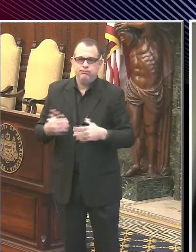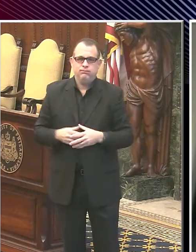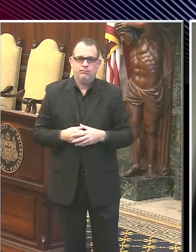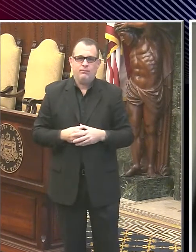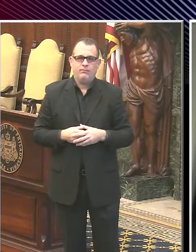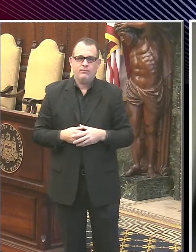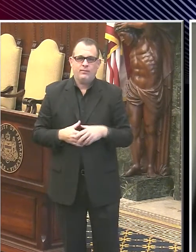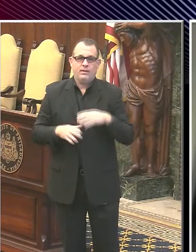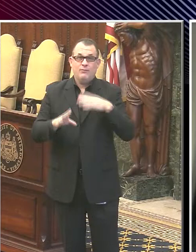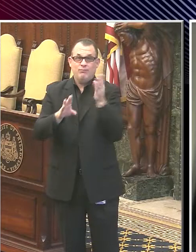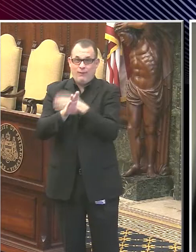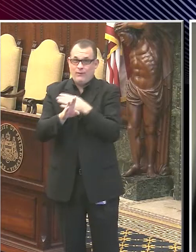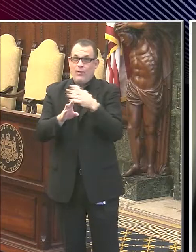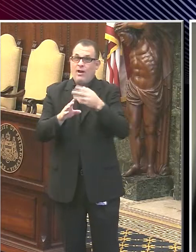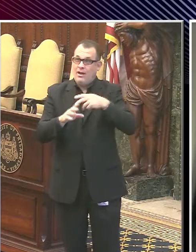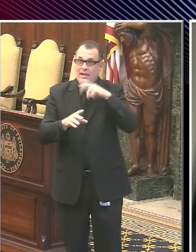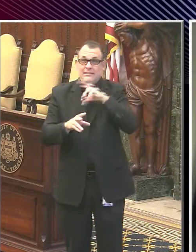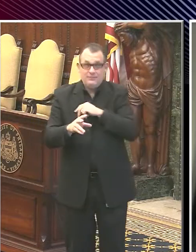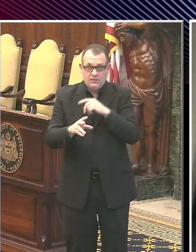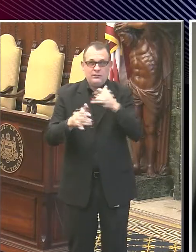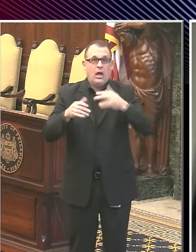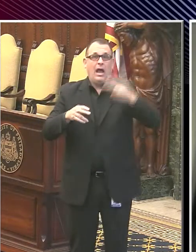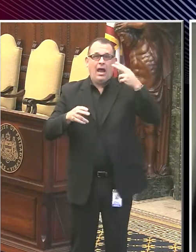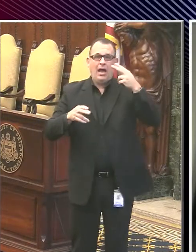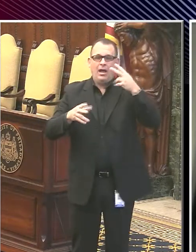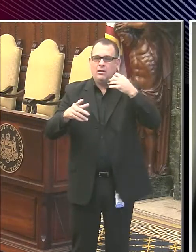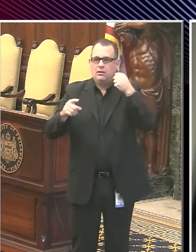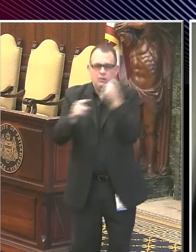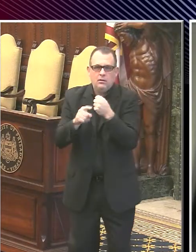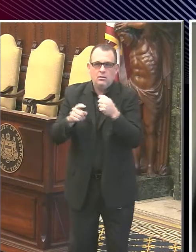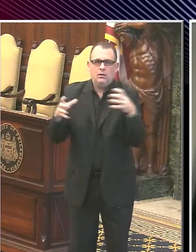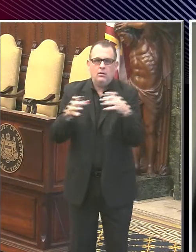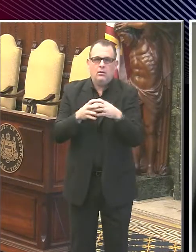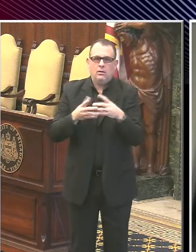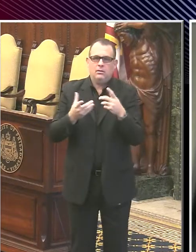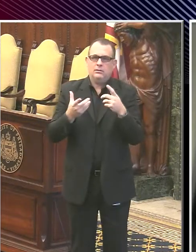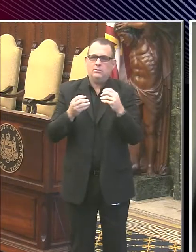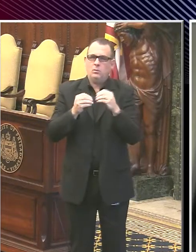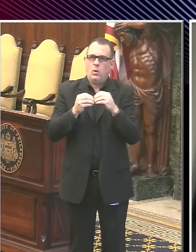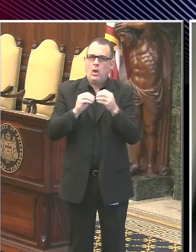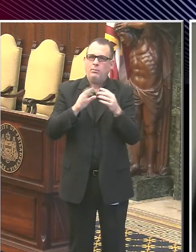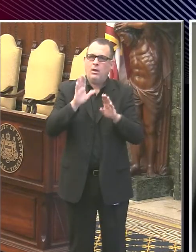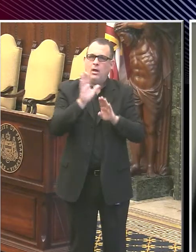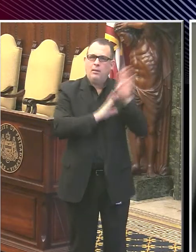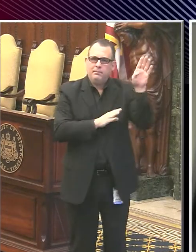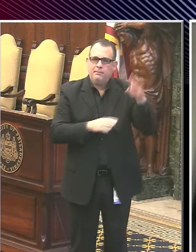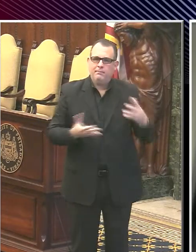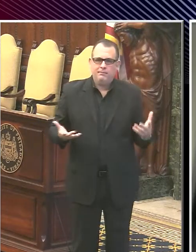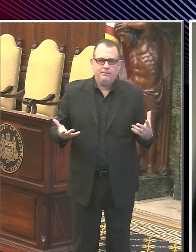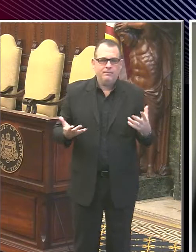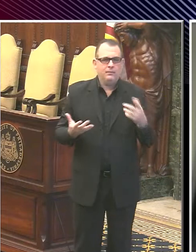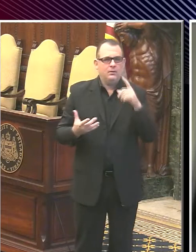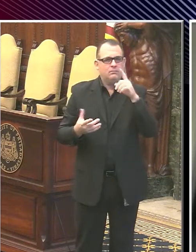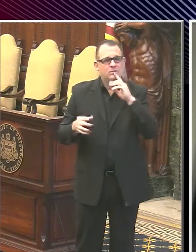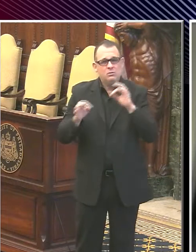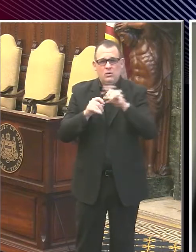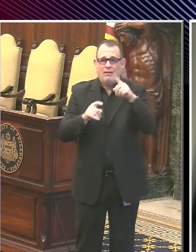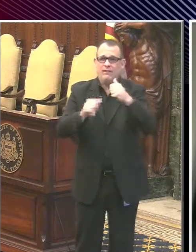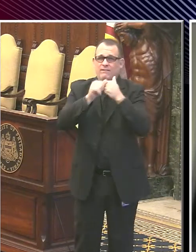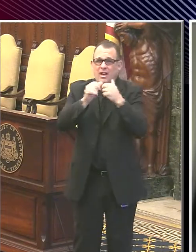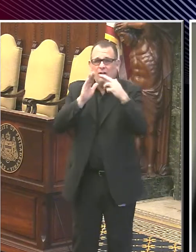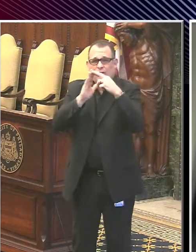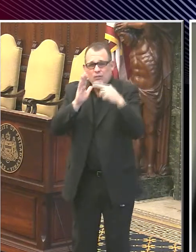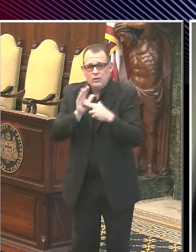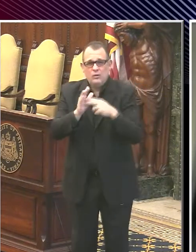extremely dangerous period in this epidemic. I can't emphasize enough the importance of people following safety precautions now. Here are the